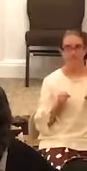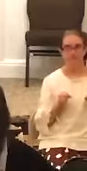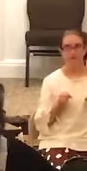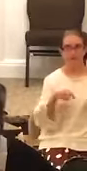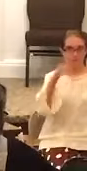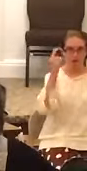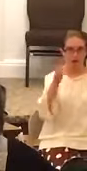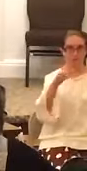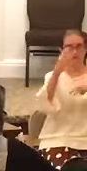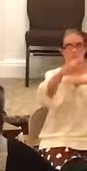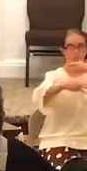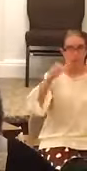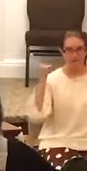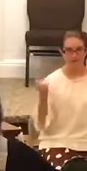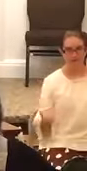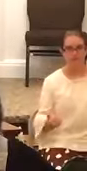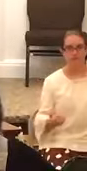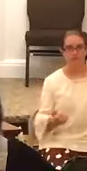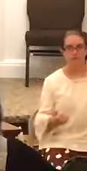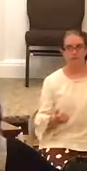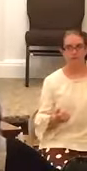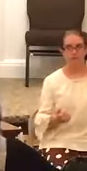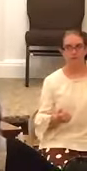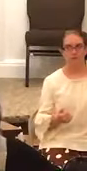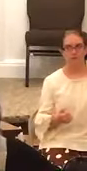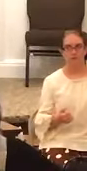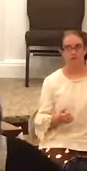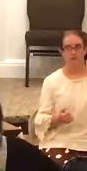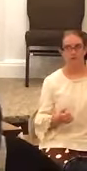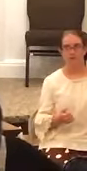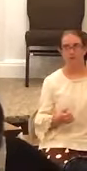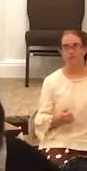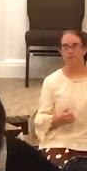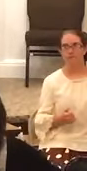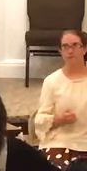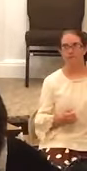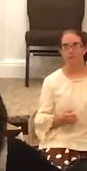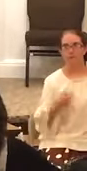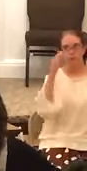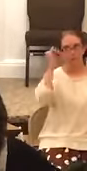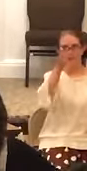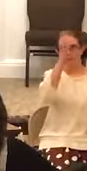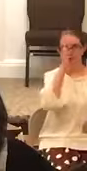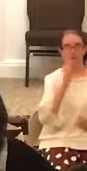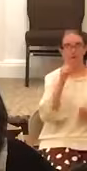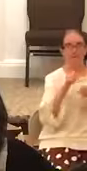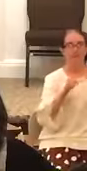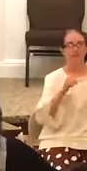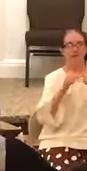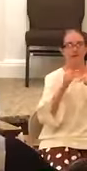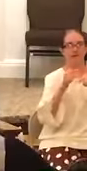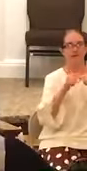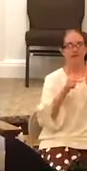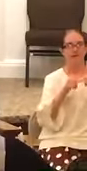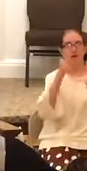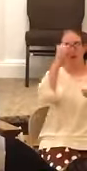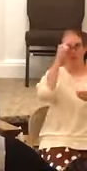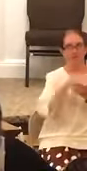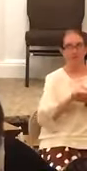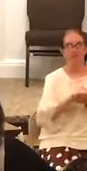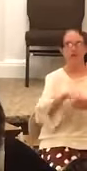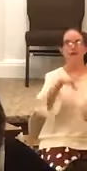what's happening in the world today. Amen. I'm just getting down to the reality of this thing, okay? That's why God built a specific doctrine